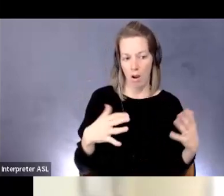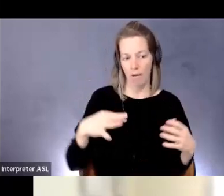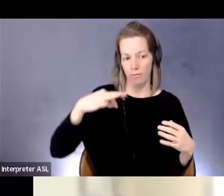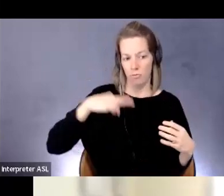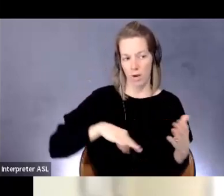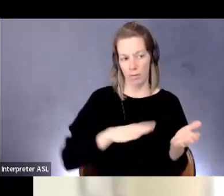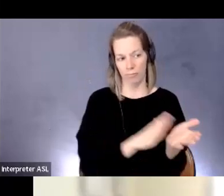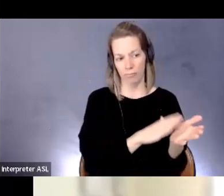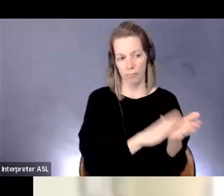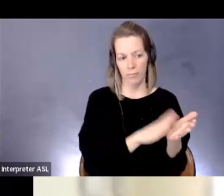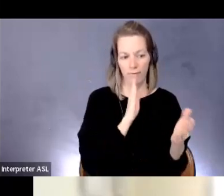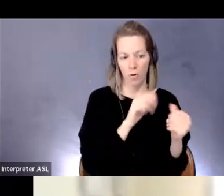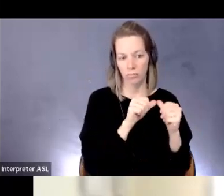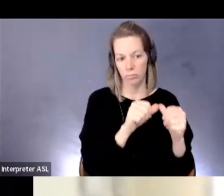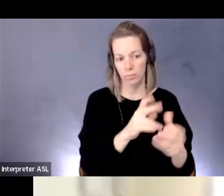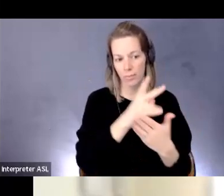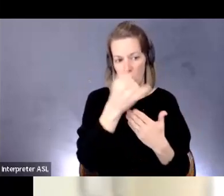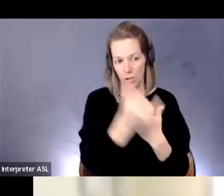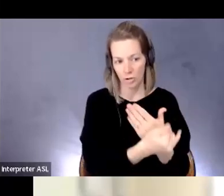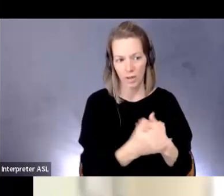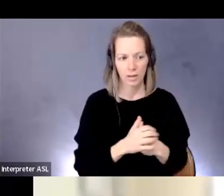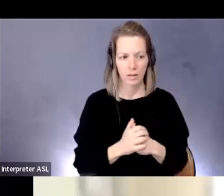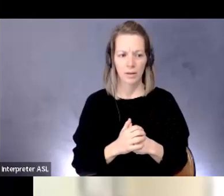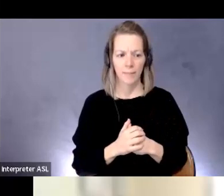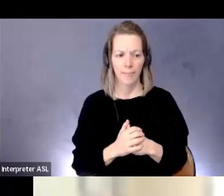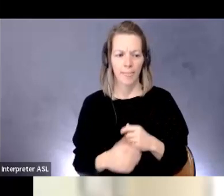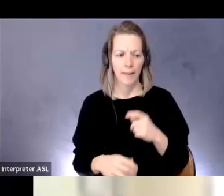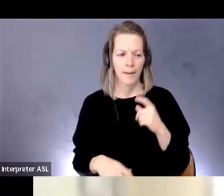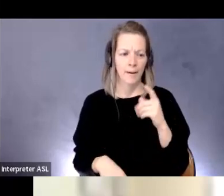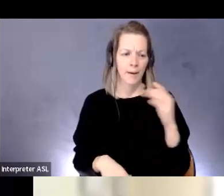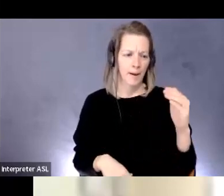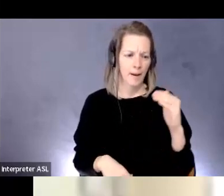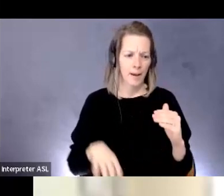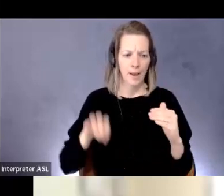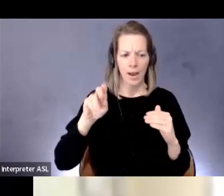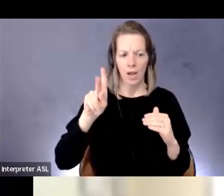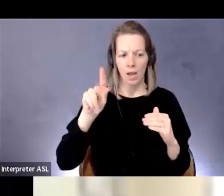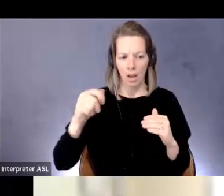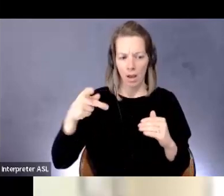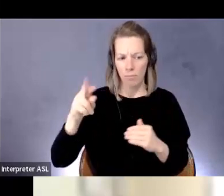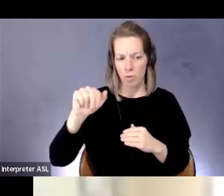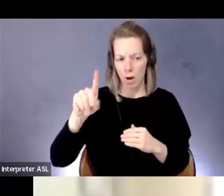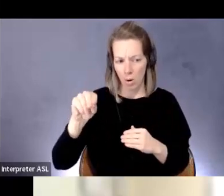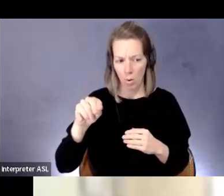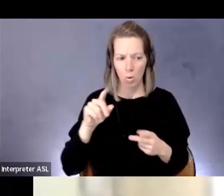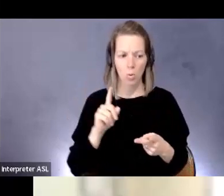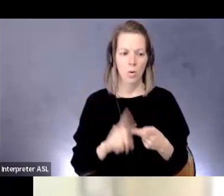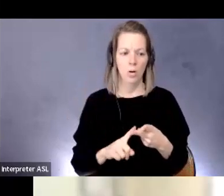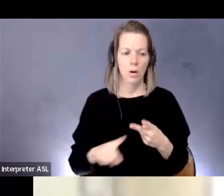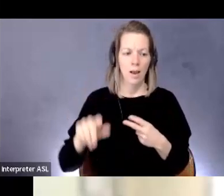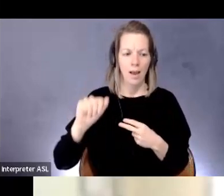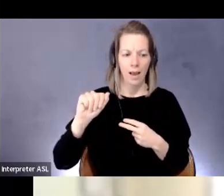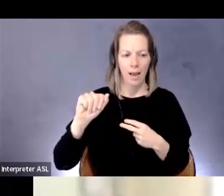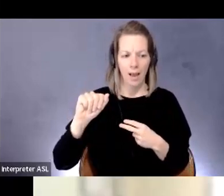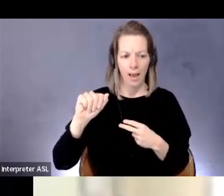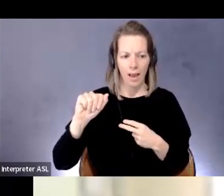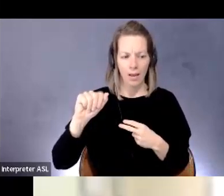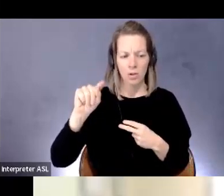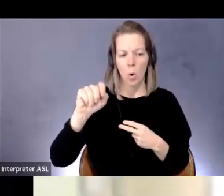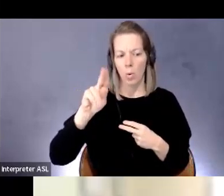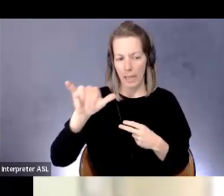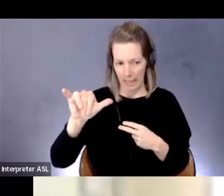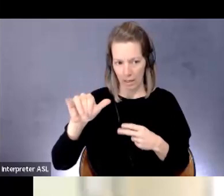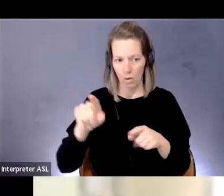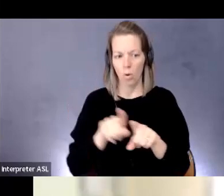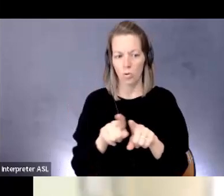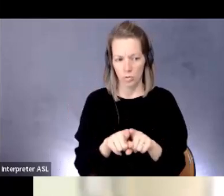project to where it is today. Erica Prado and Tony Alexander also have spent numerous hours on this.